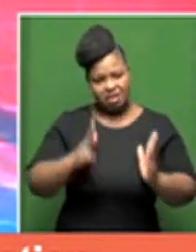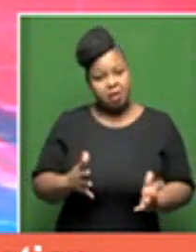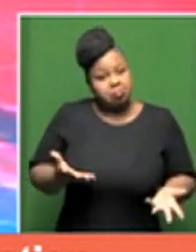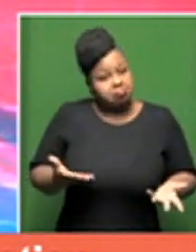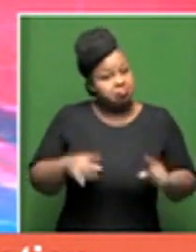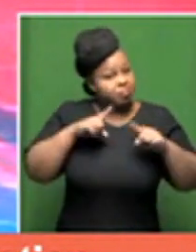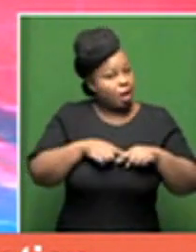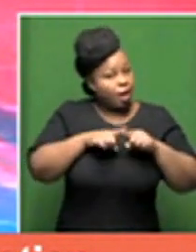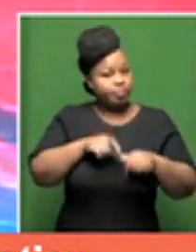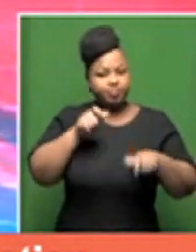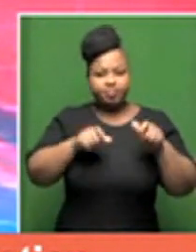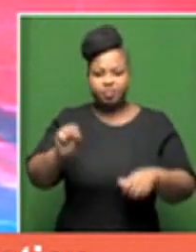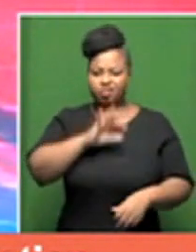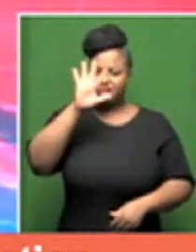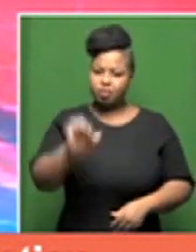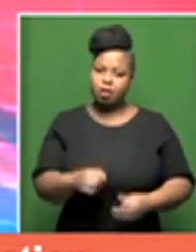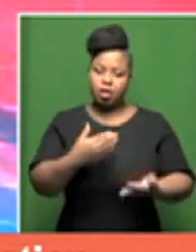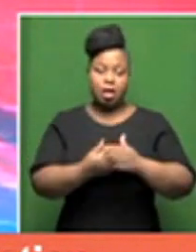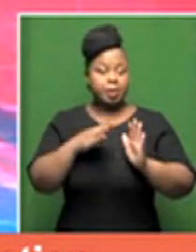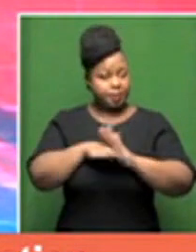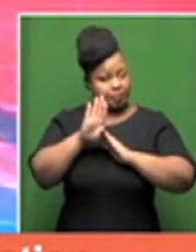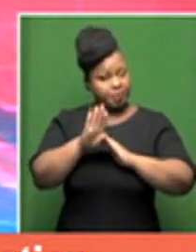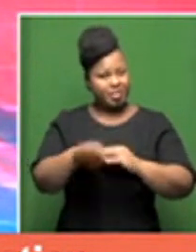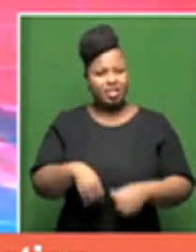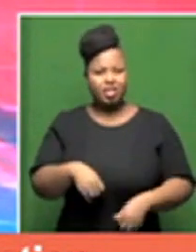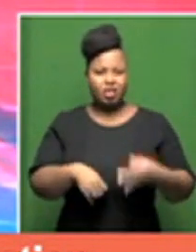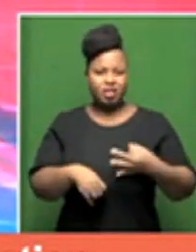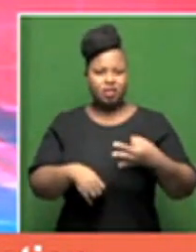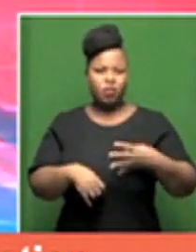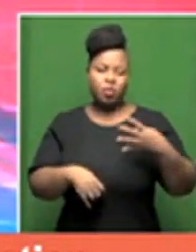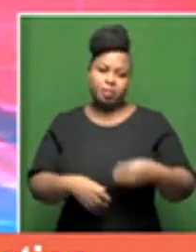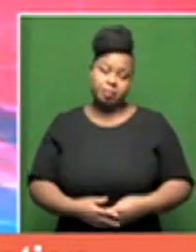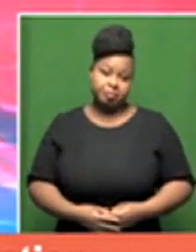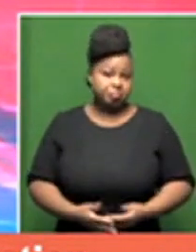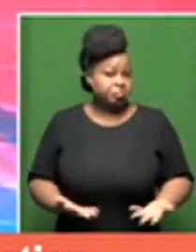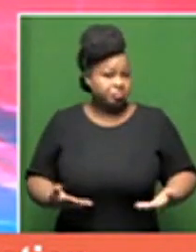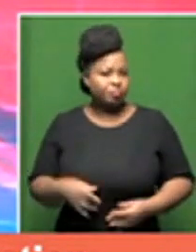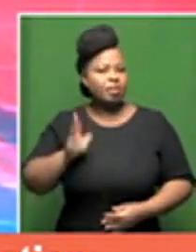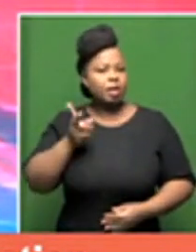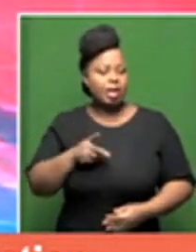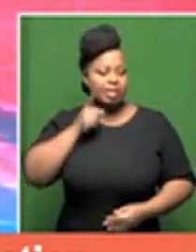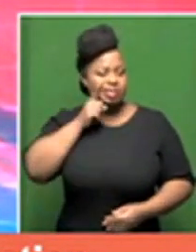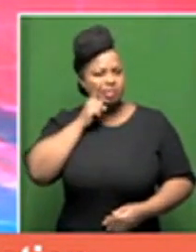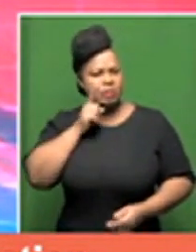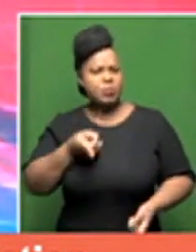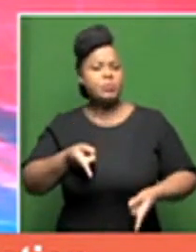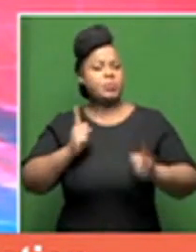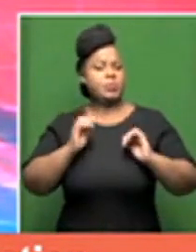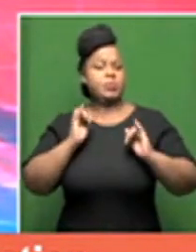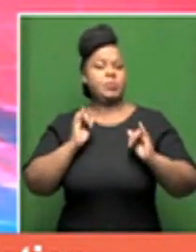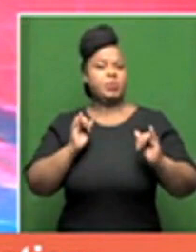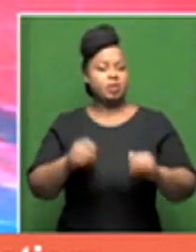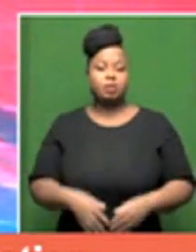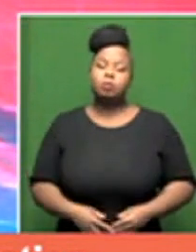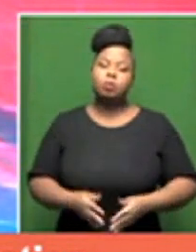determine whether South Africa gets the next wave. That's the fourth and the third. This will also determine their